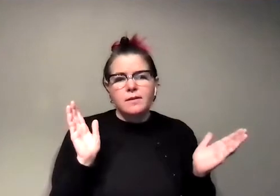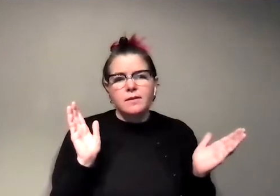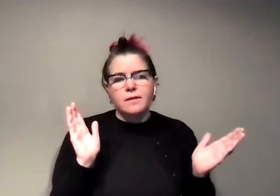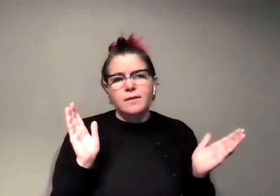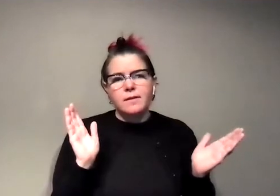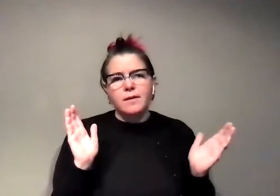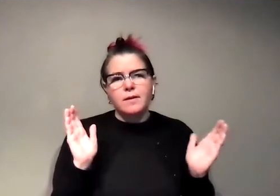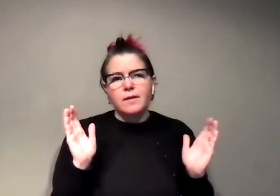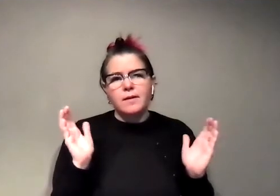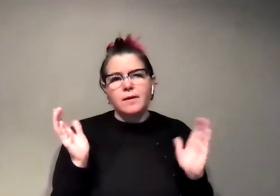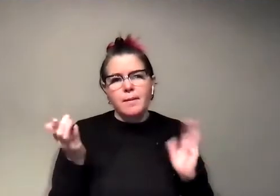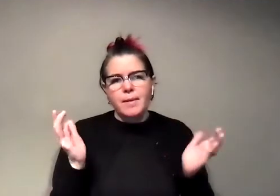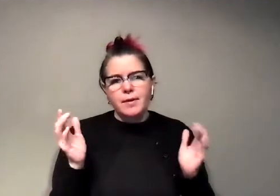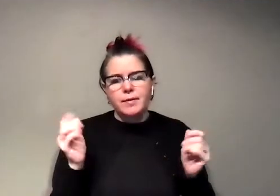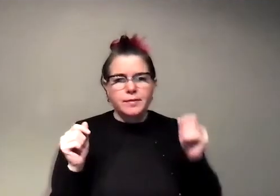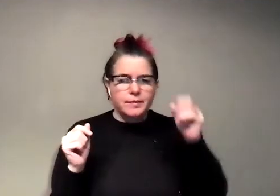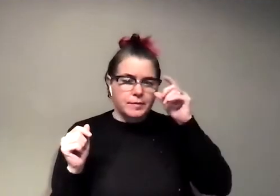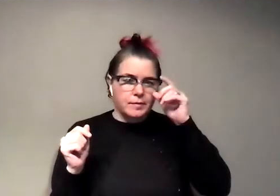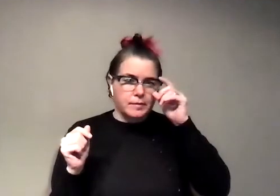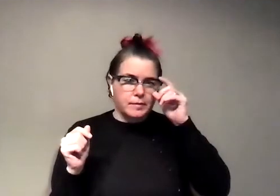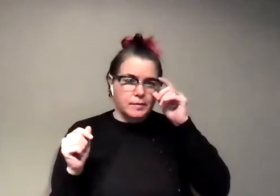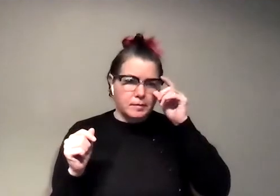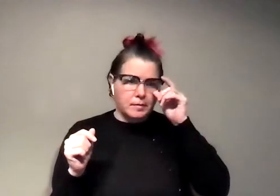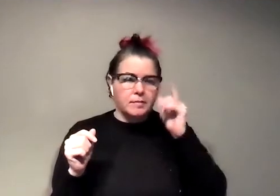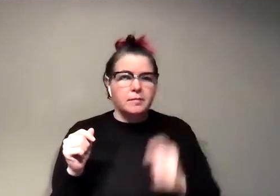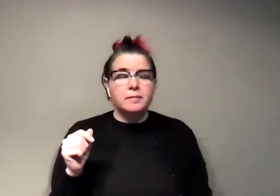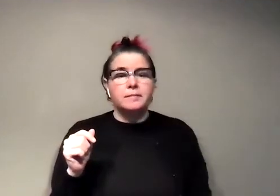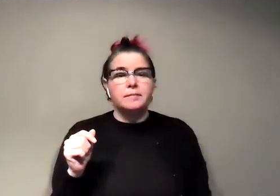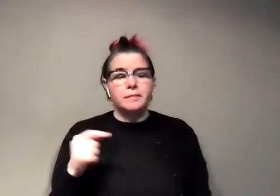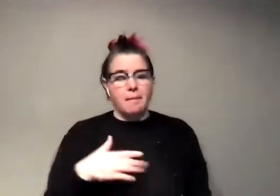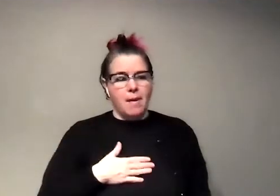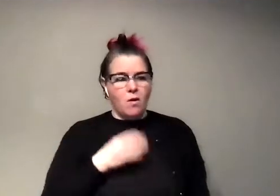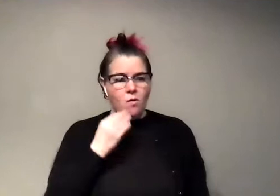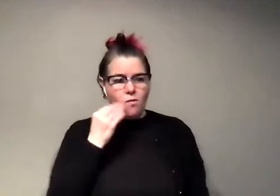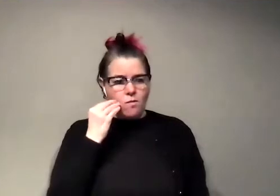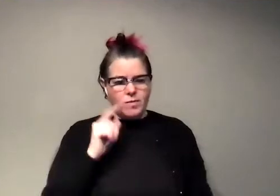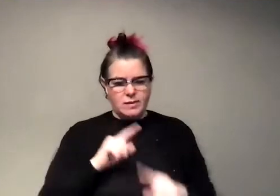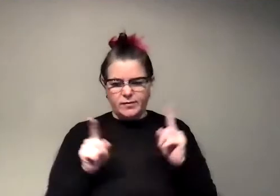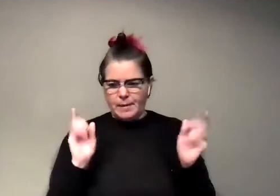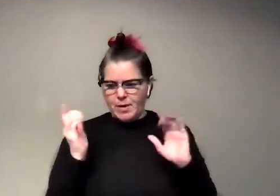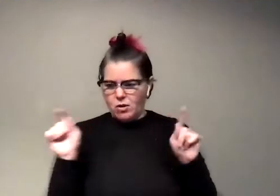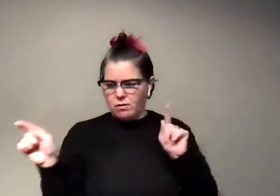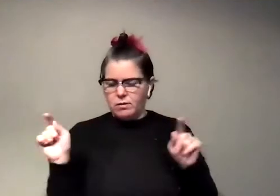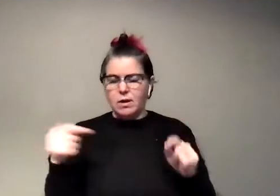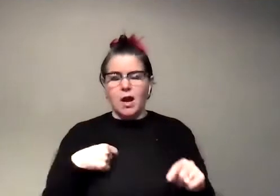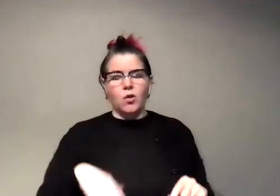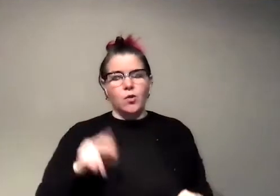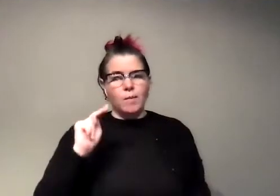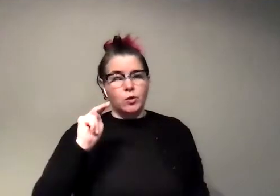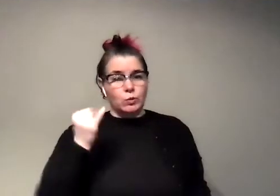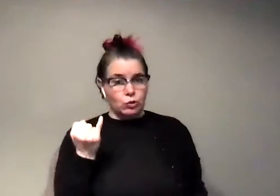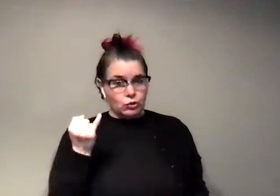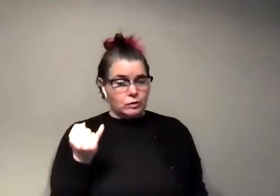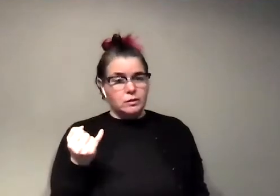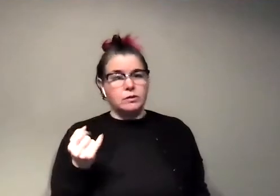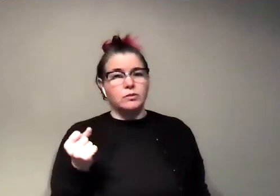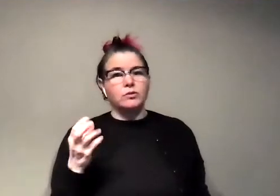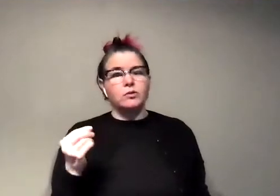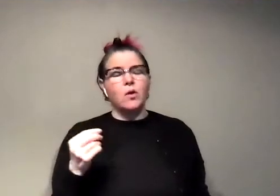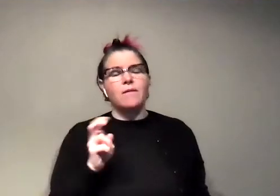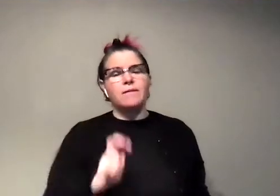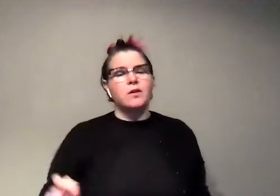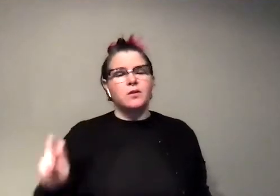are like from where like I live, right? So like I grew up in New Jersey, so a lot of like our field trips were